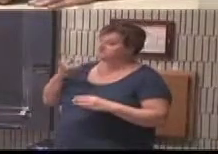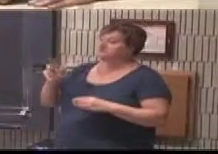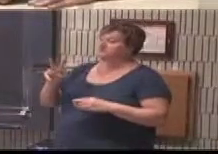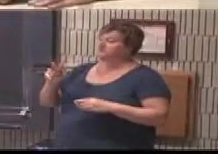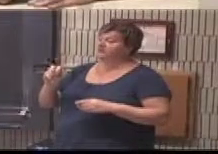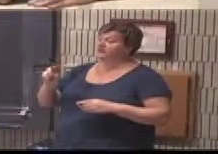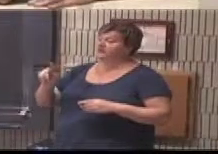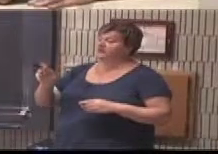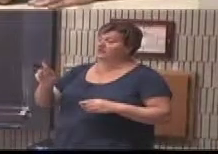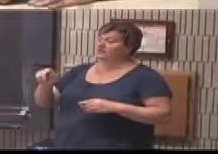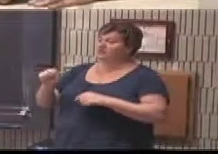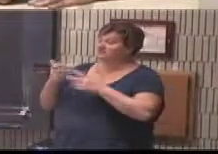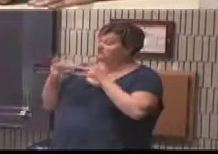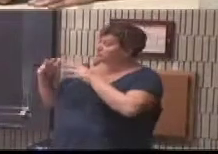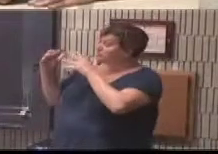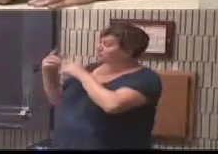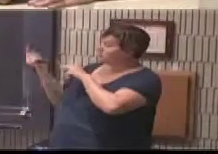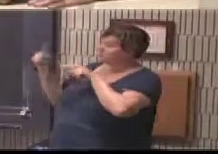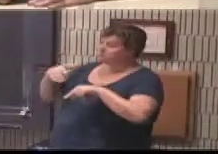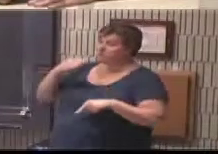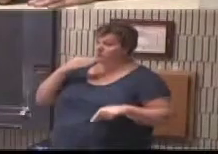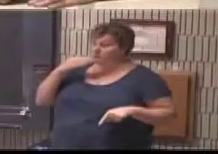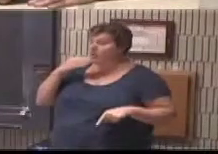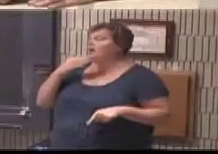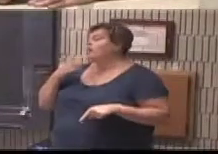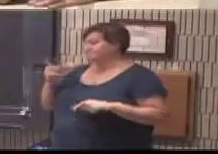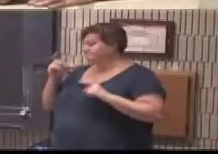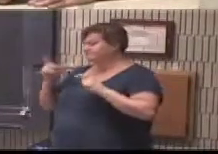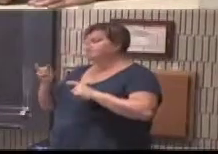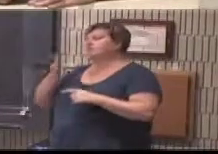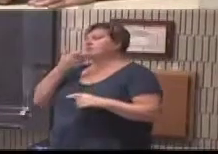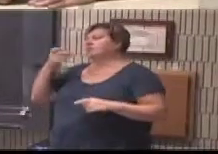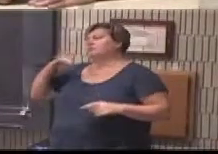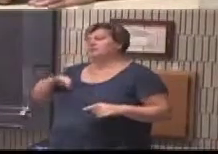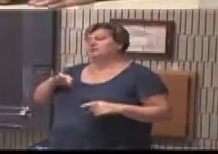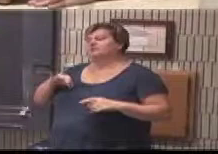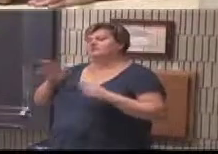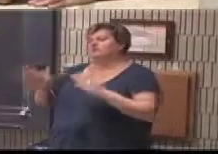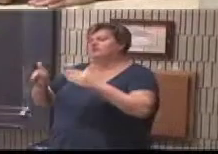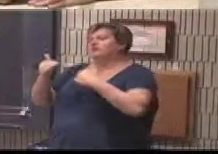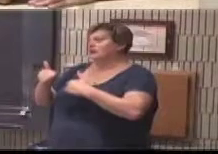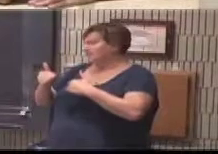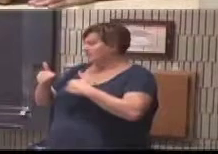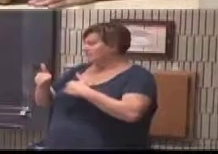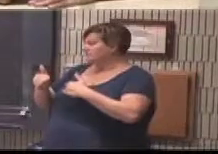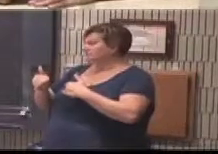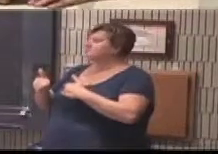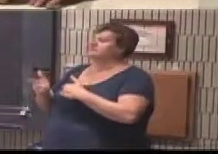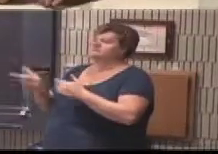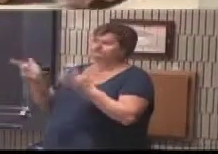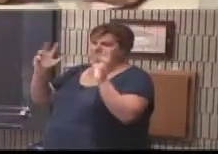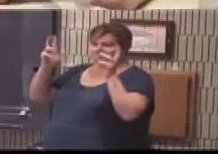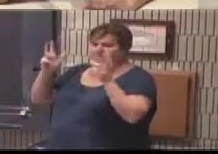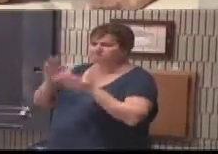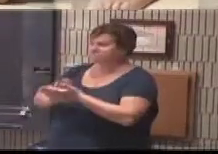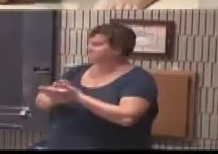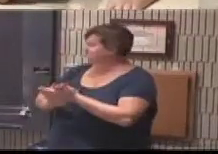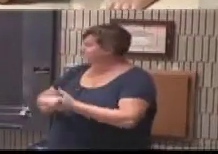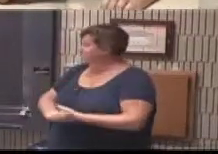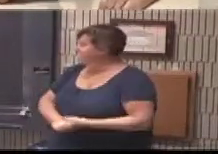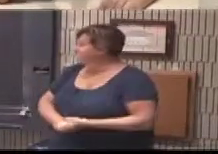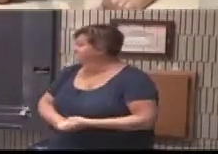diagnosed with ALS would get a better veterans benefit package. So it was really different for me to sit back and see. Thank you.